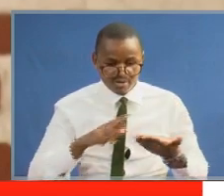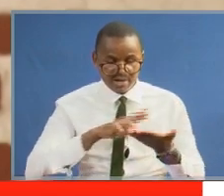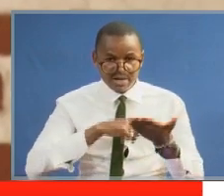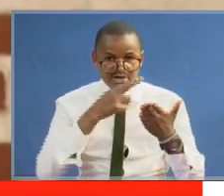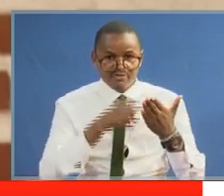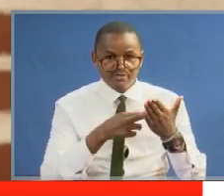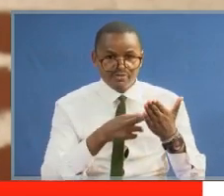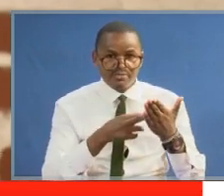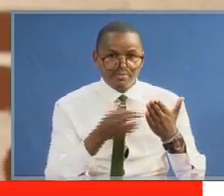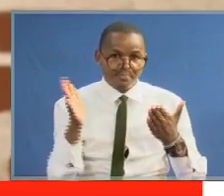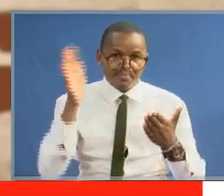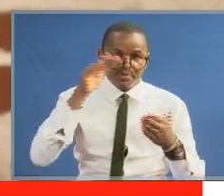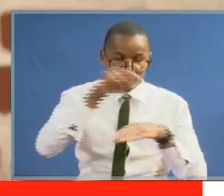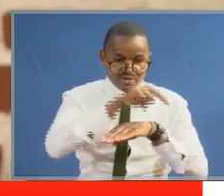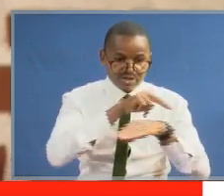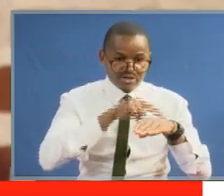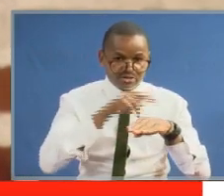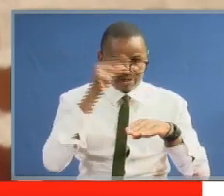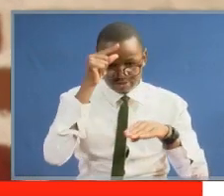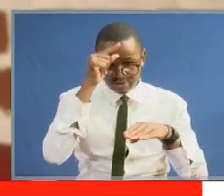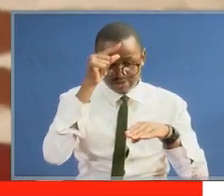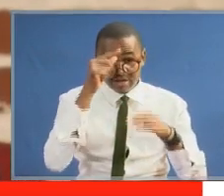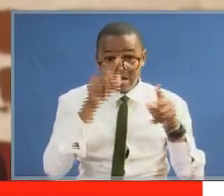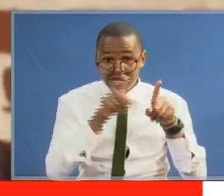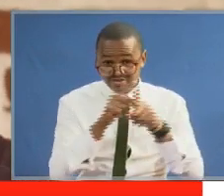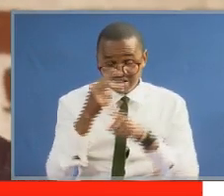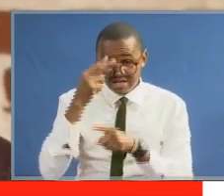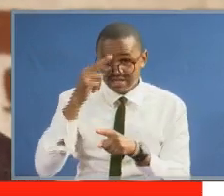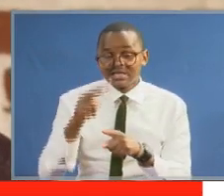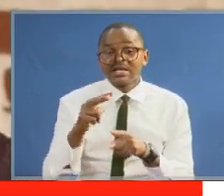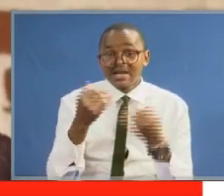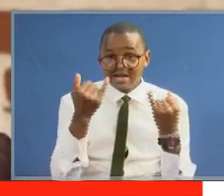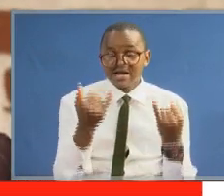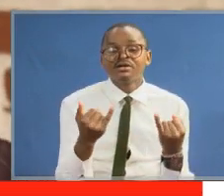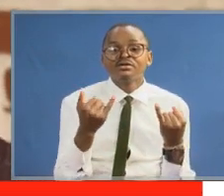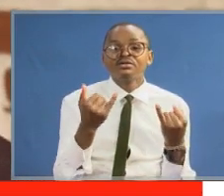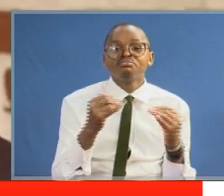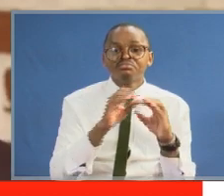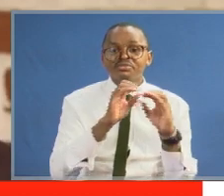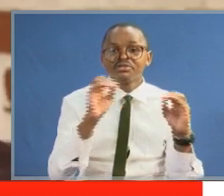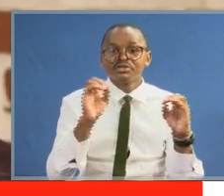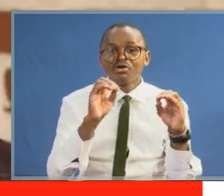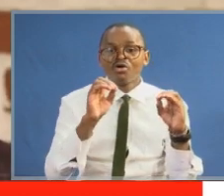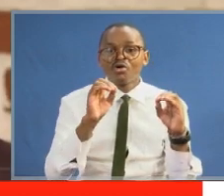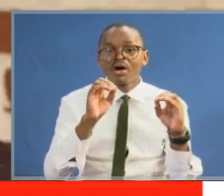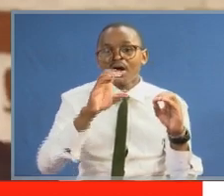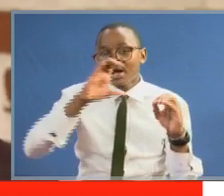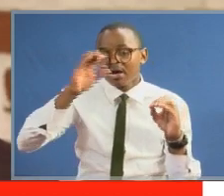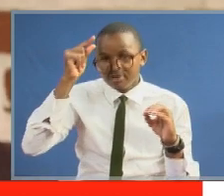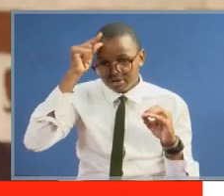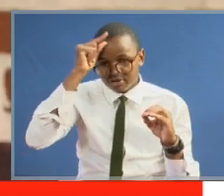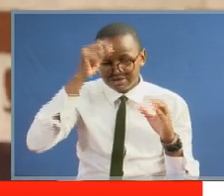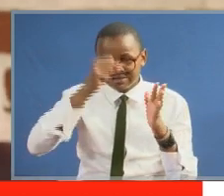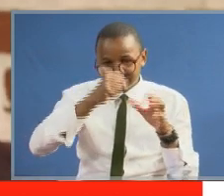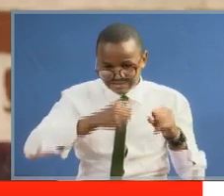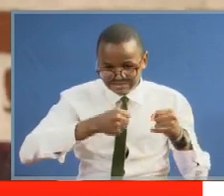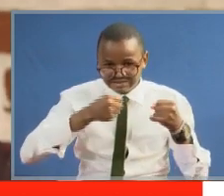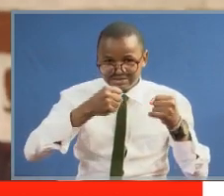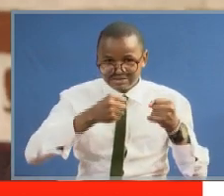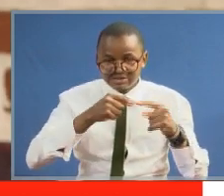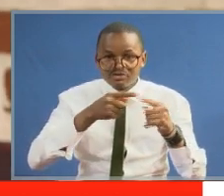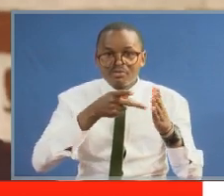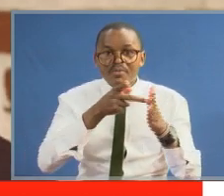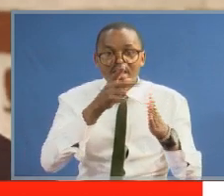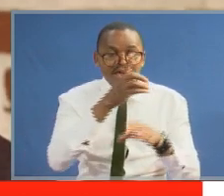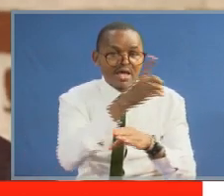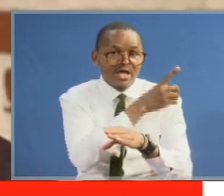to the national government, because as you can witness, currently, most county governments are struggling to pay doctors and healthcare